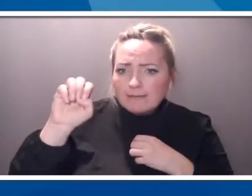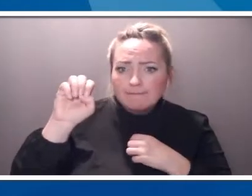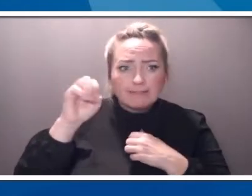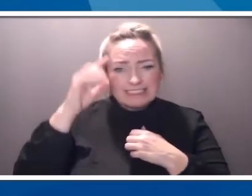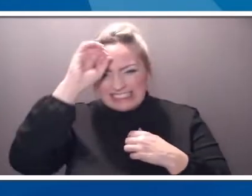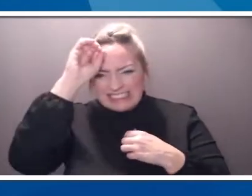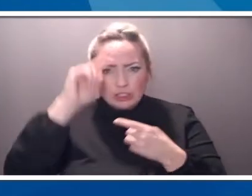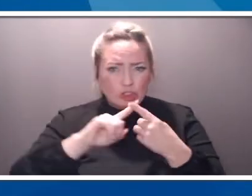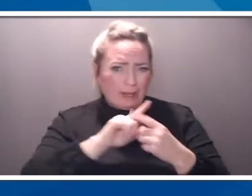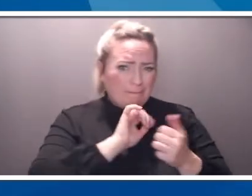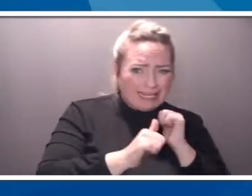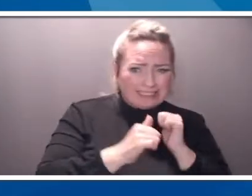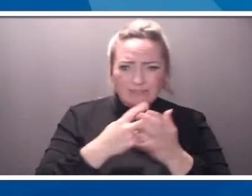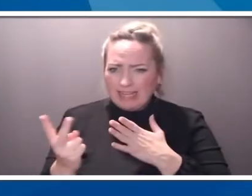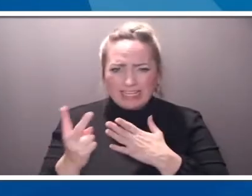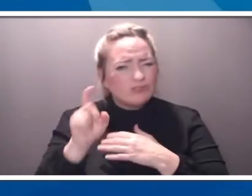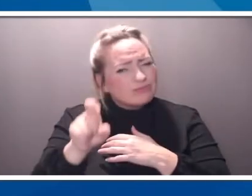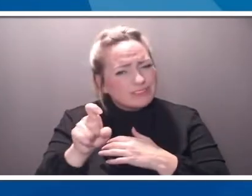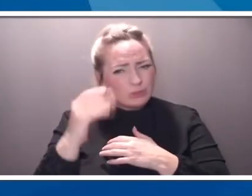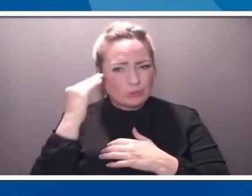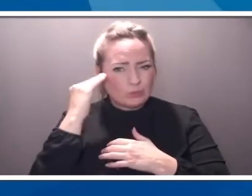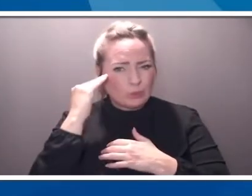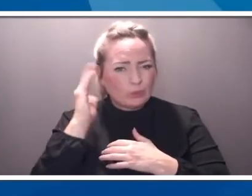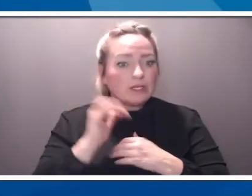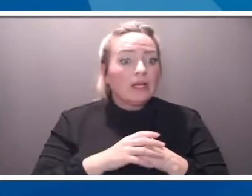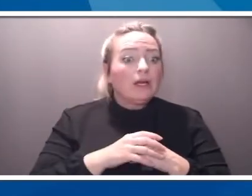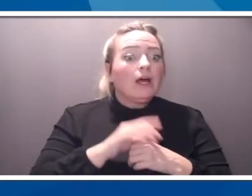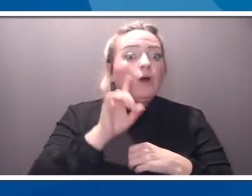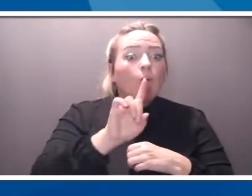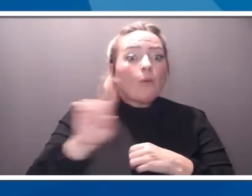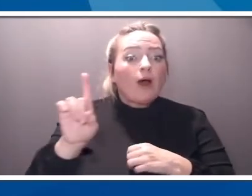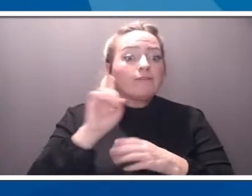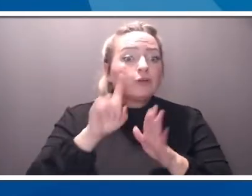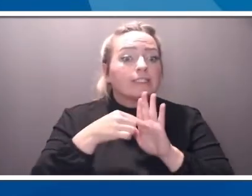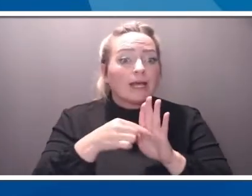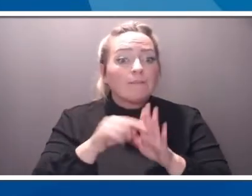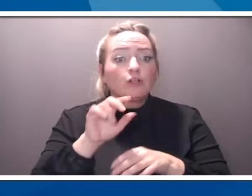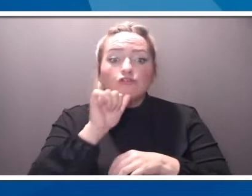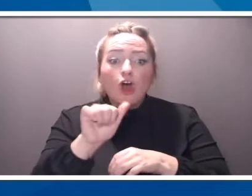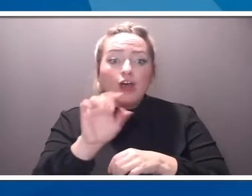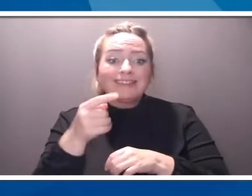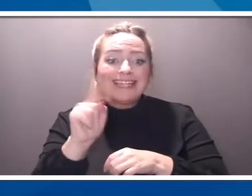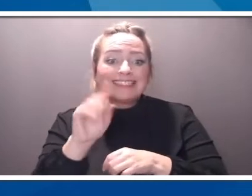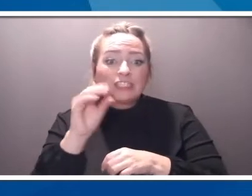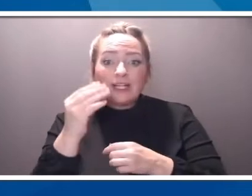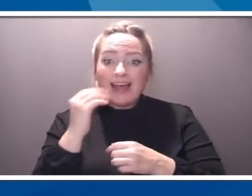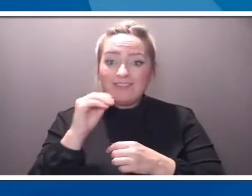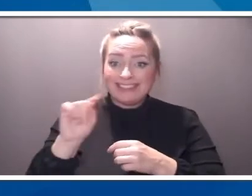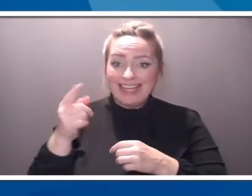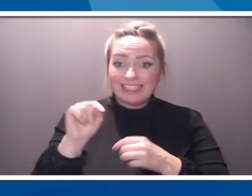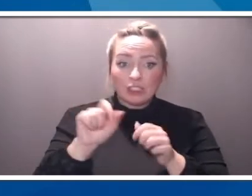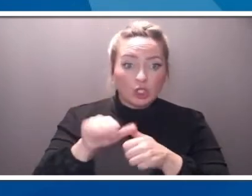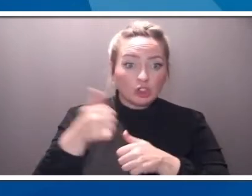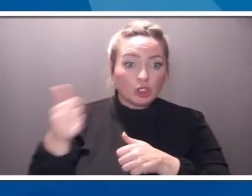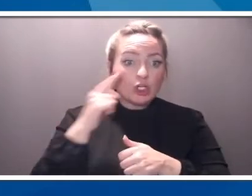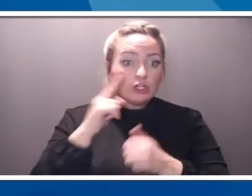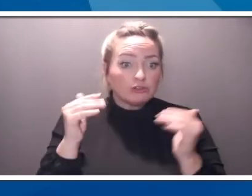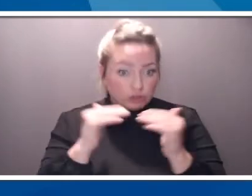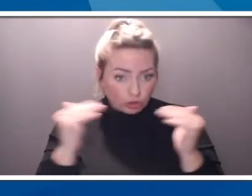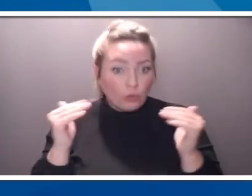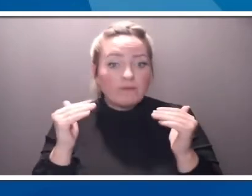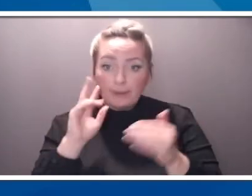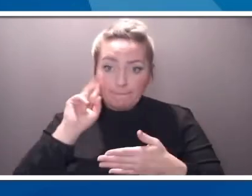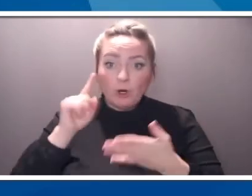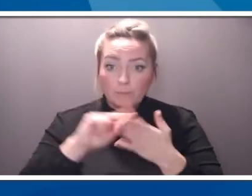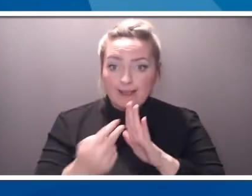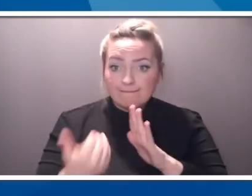understanding of, do I pass this or do I fail this? Examples, 111, all non-text content has a text alternative that